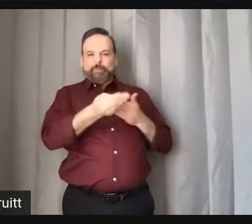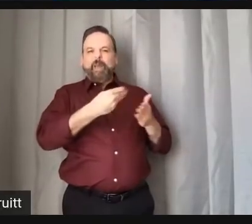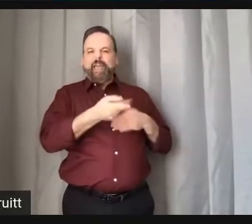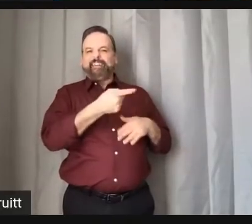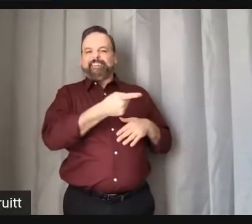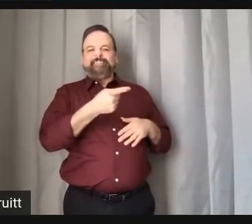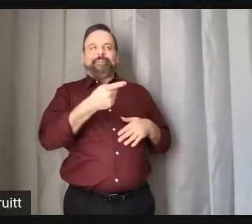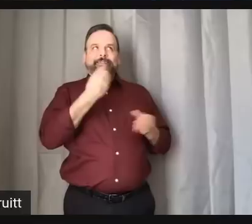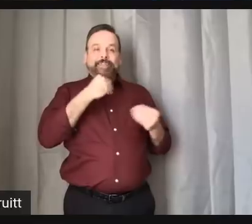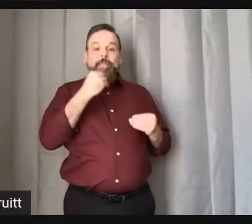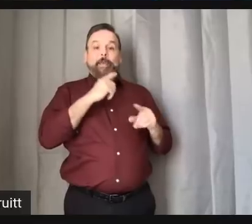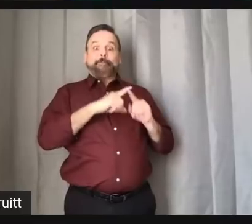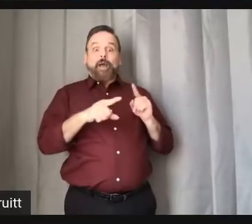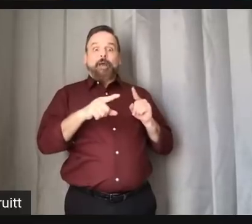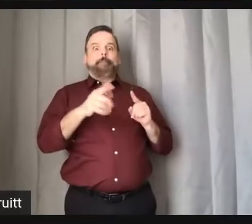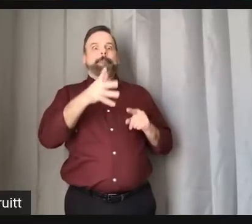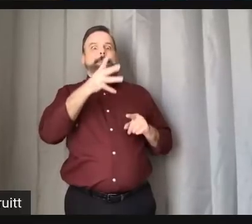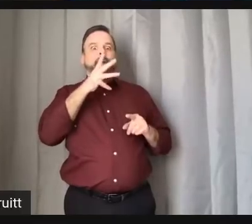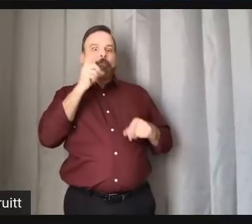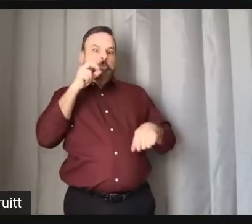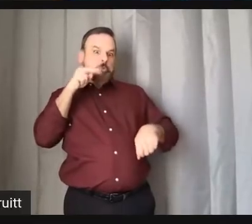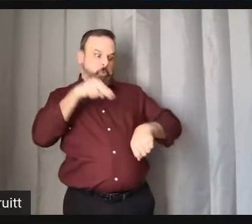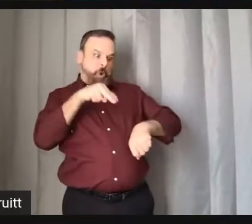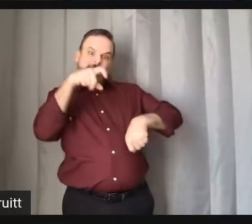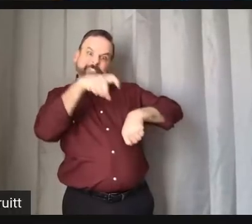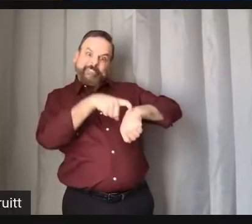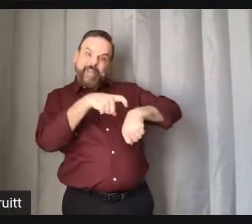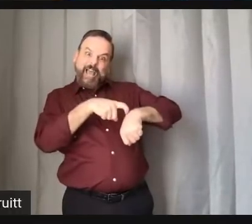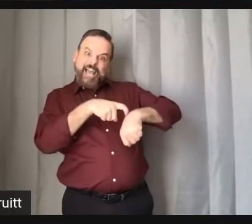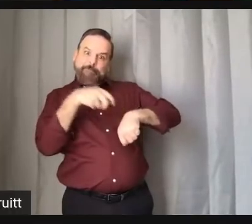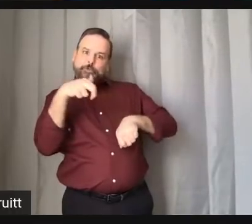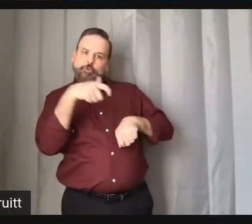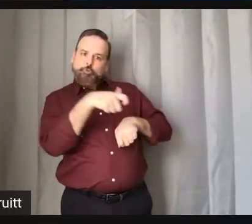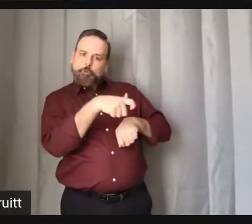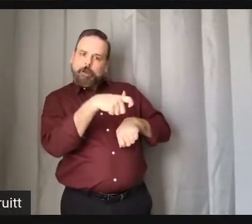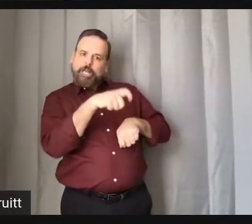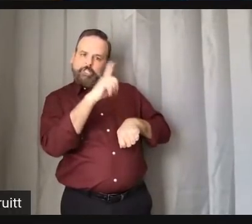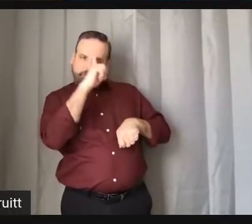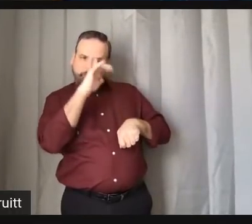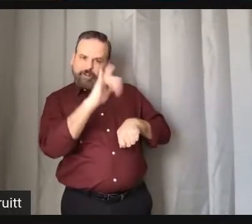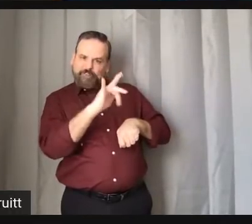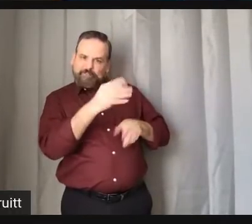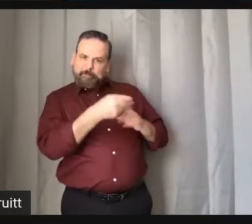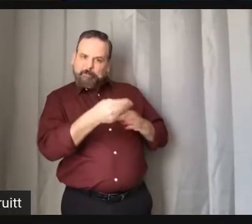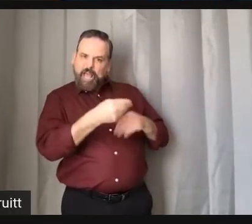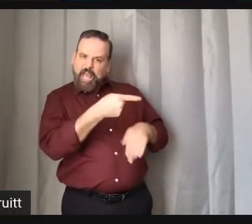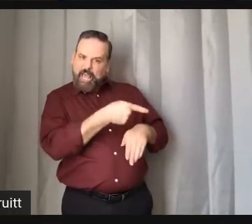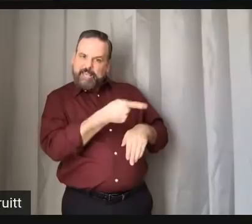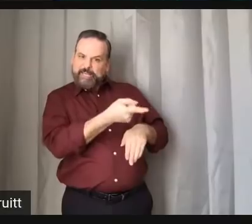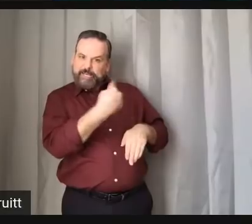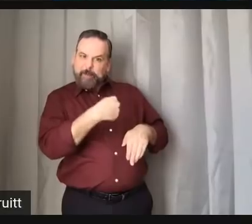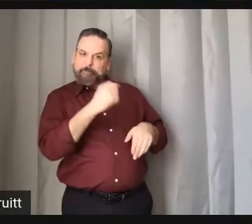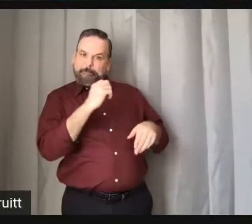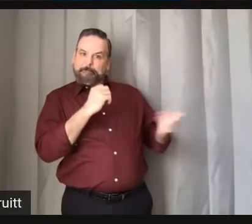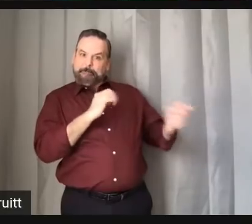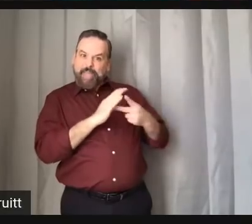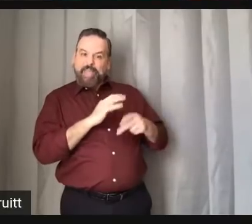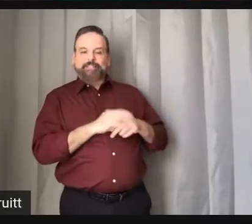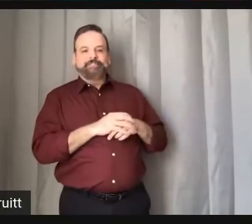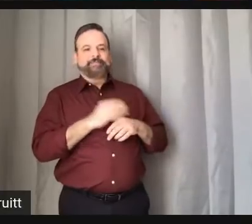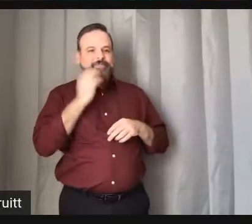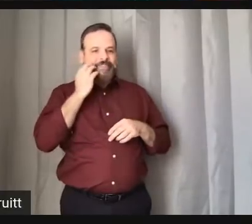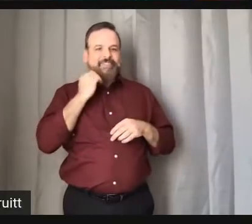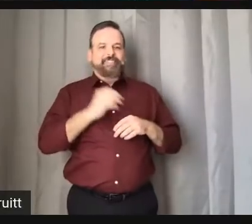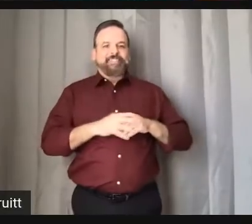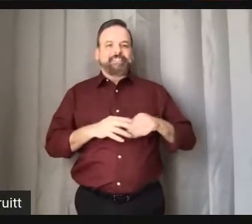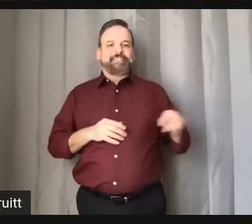But I was timed. I was timed. Right. Like you go get the 25-cent juice and the honey bun, and you come home. Better not be a lie. There